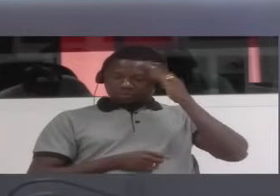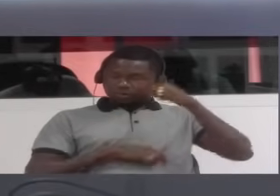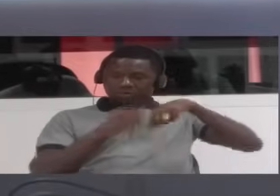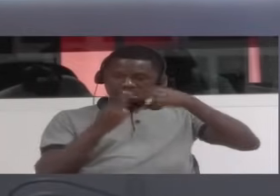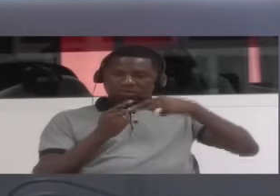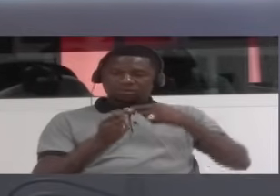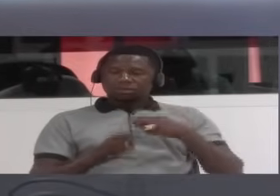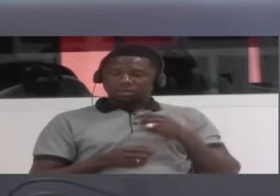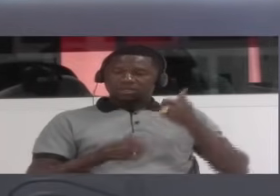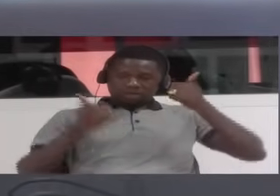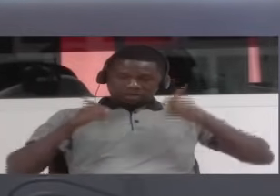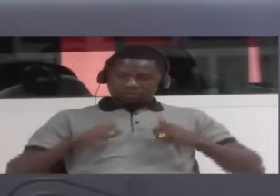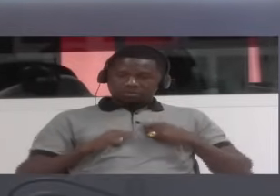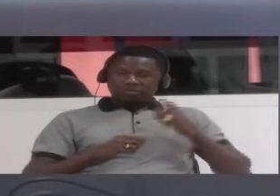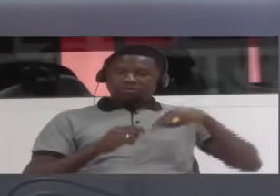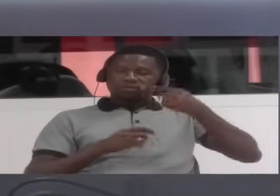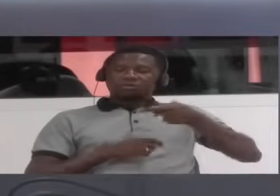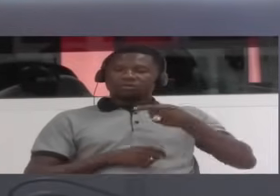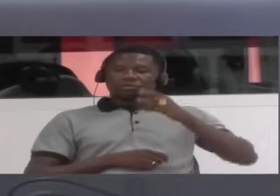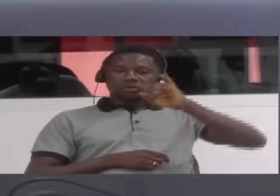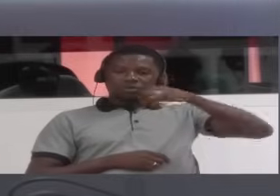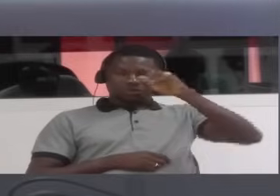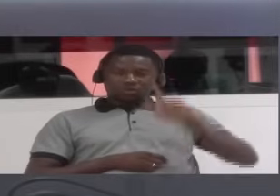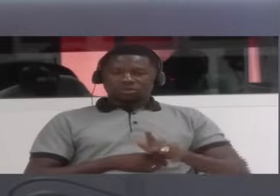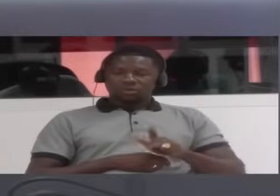occurred from July